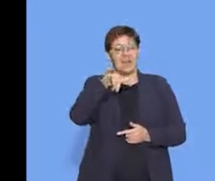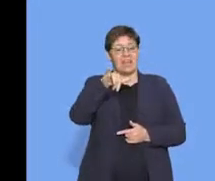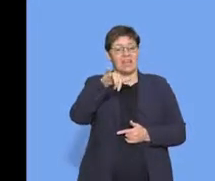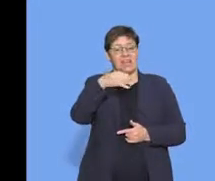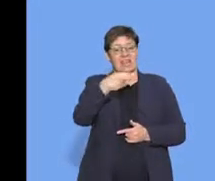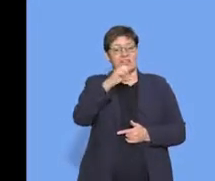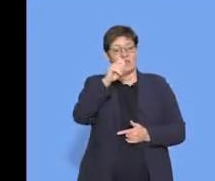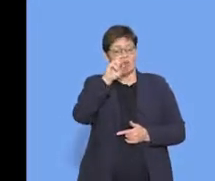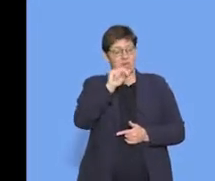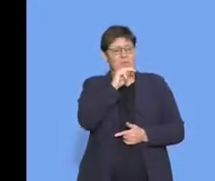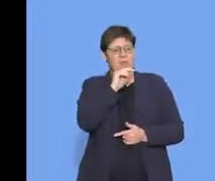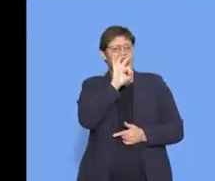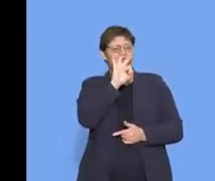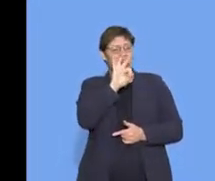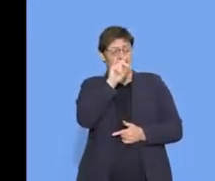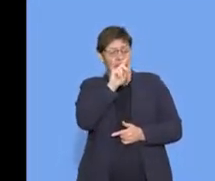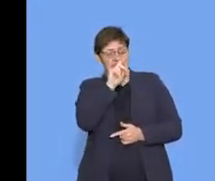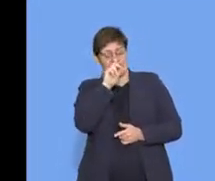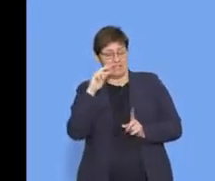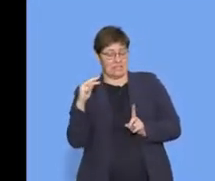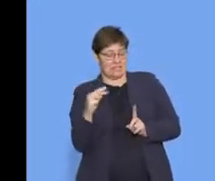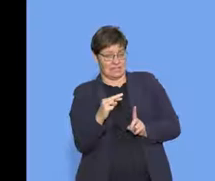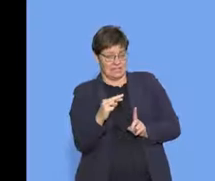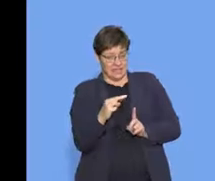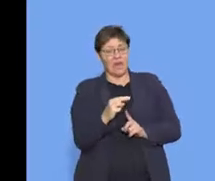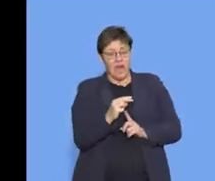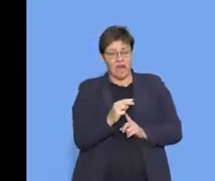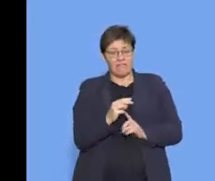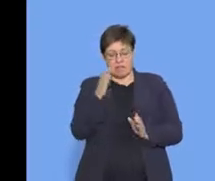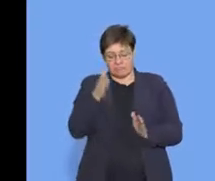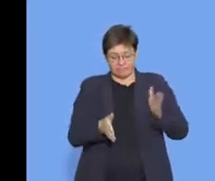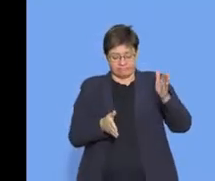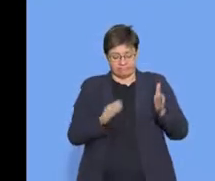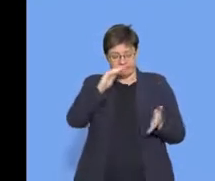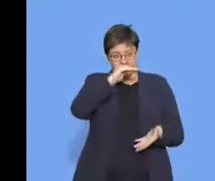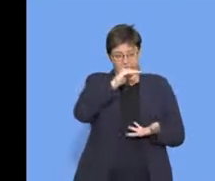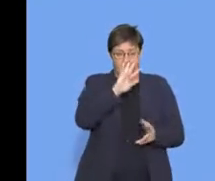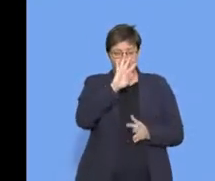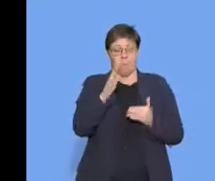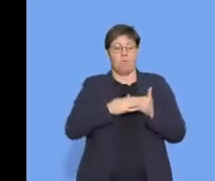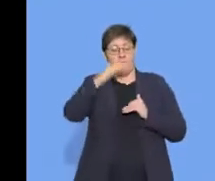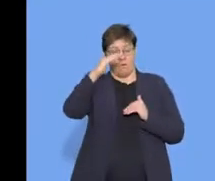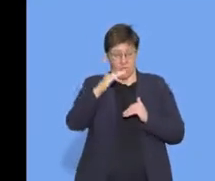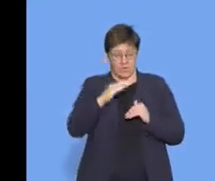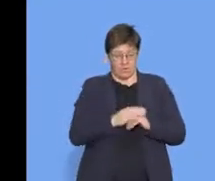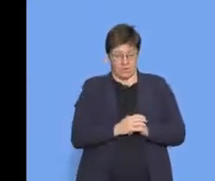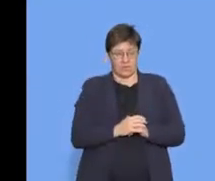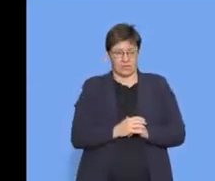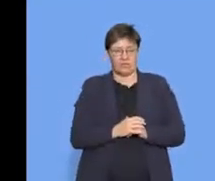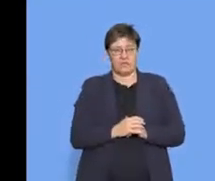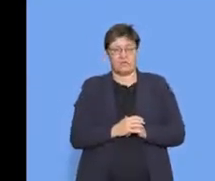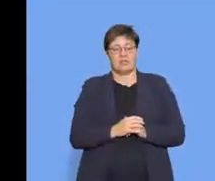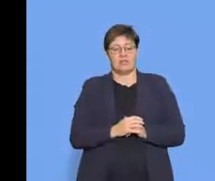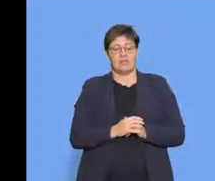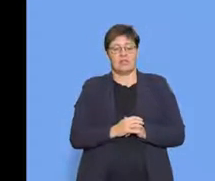a three-dimensional figure with 4 or more flat surfaces. So essentially, guys,